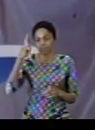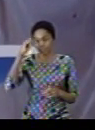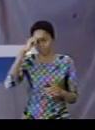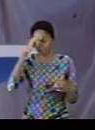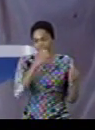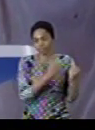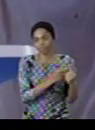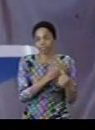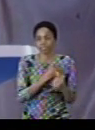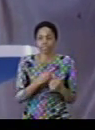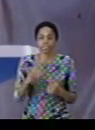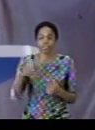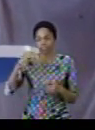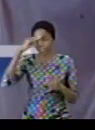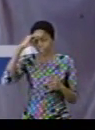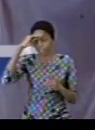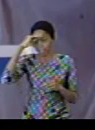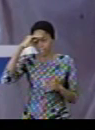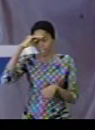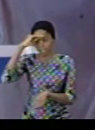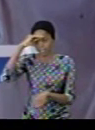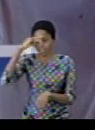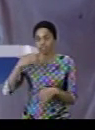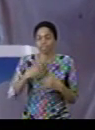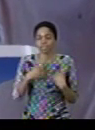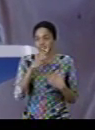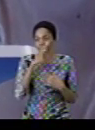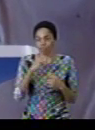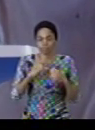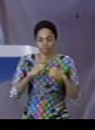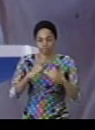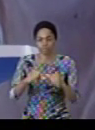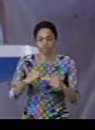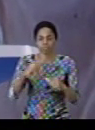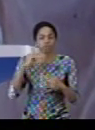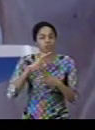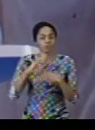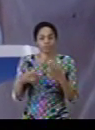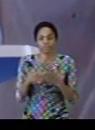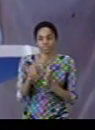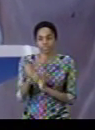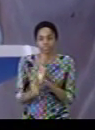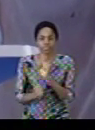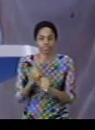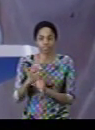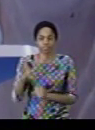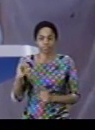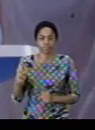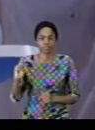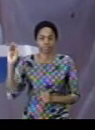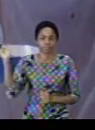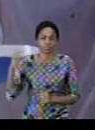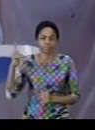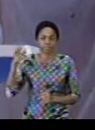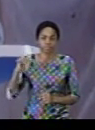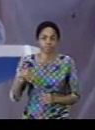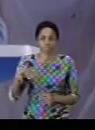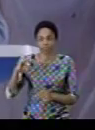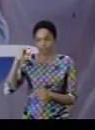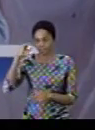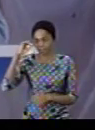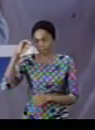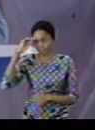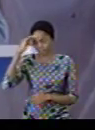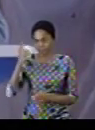And he has been consistent all over these years. By the grace of God, I came across this